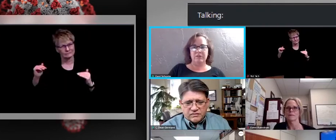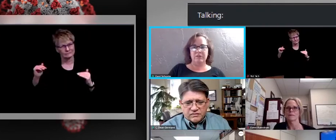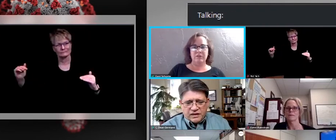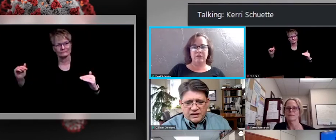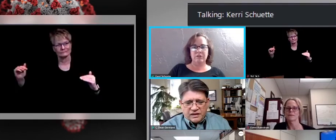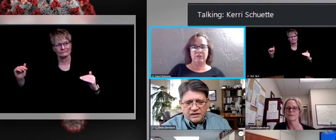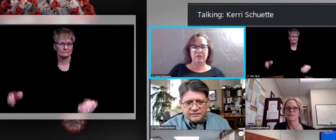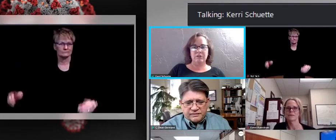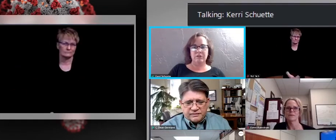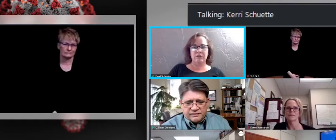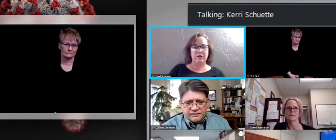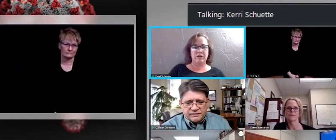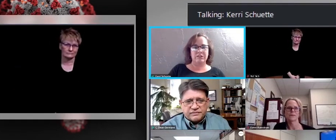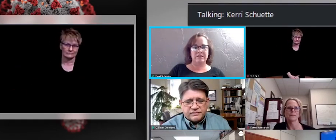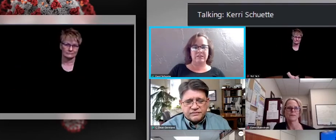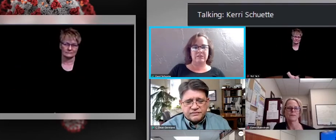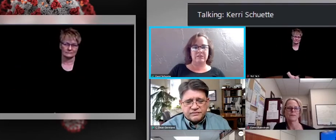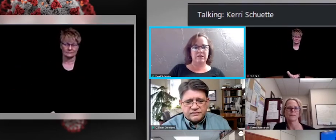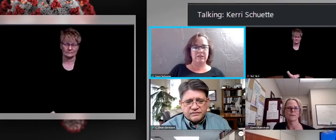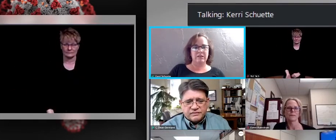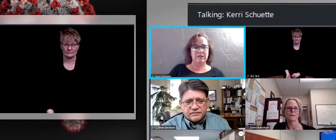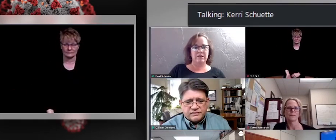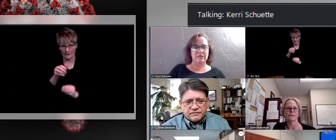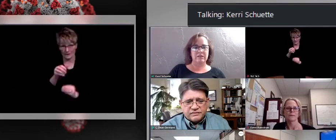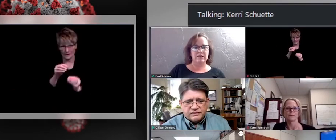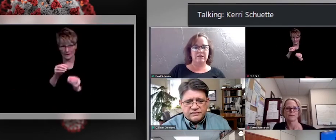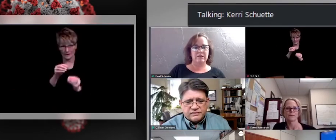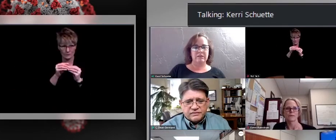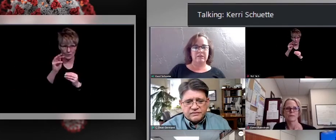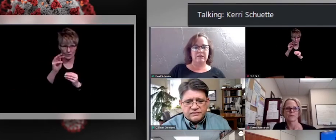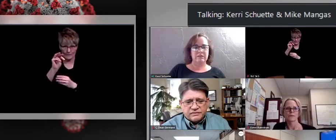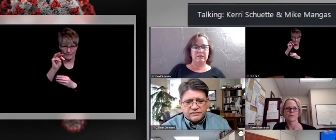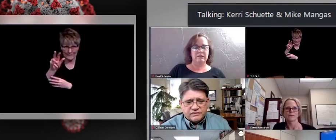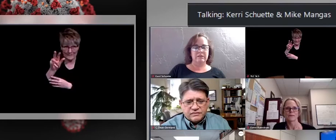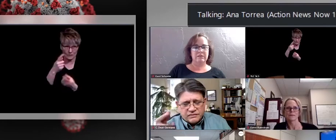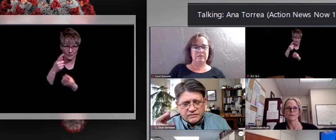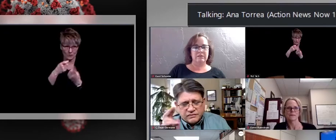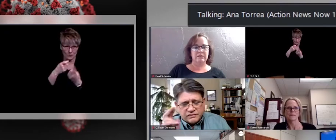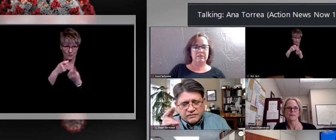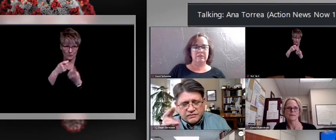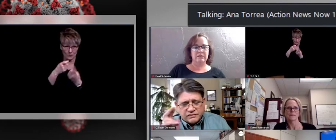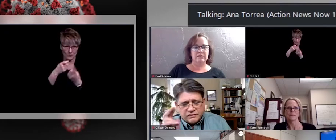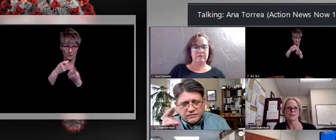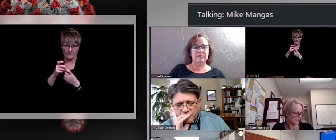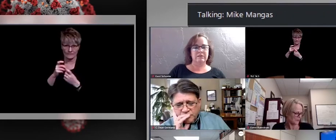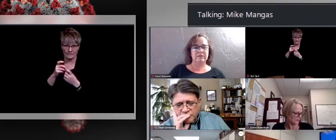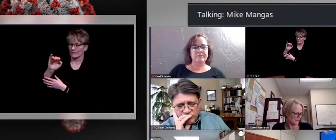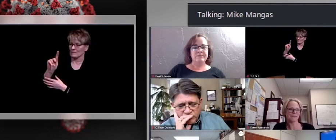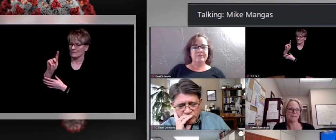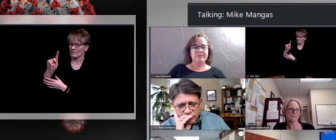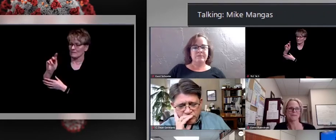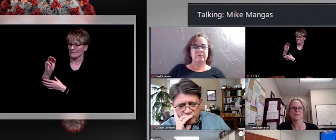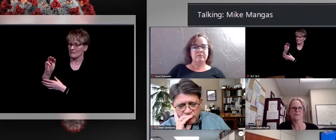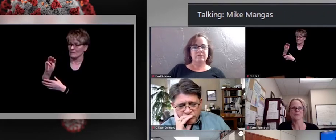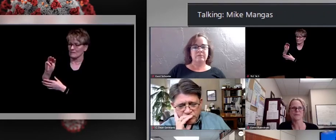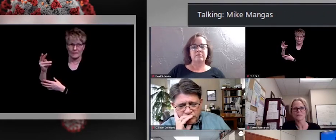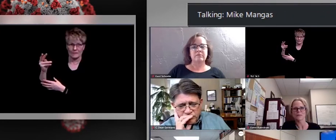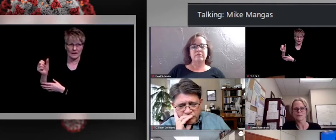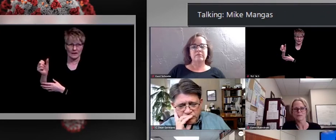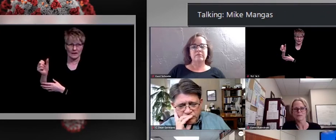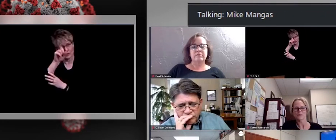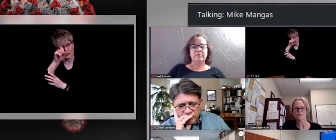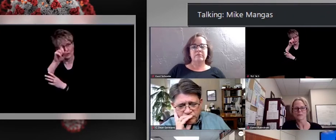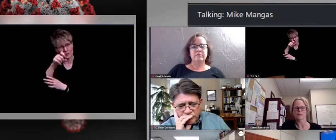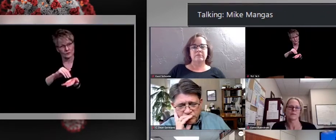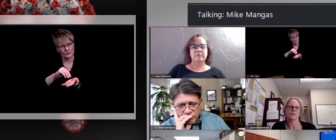Any other media questions this morning? I've got a question for Dr. Ramstrom. What advice do you